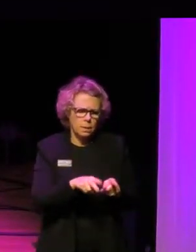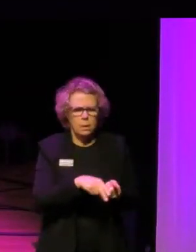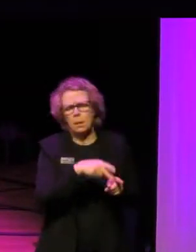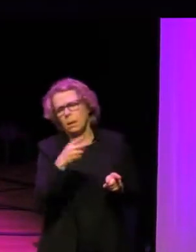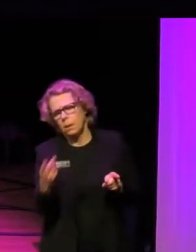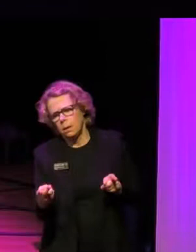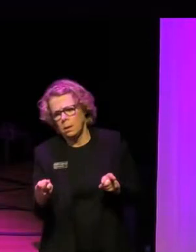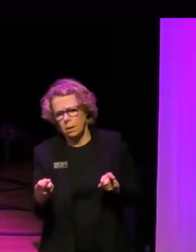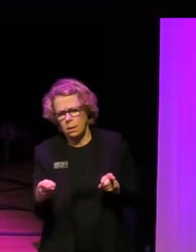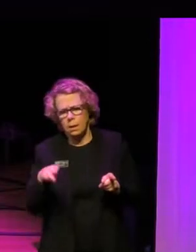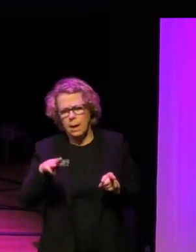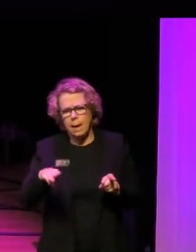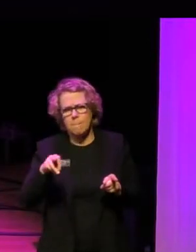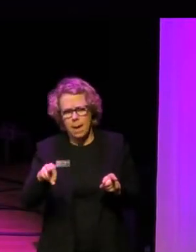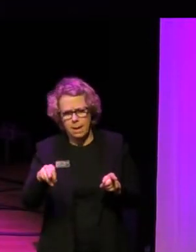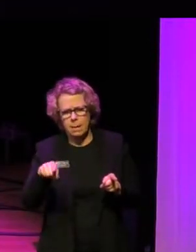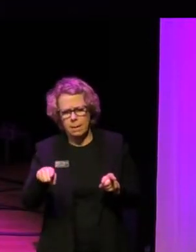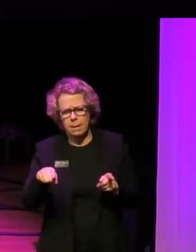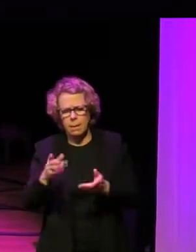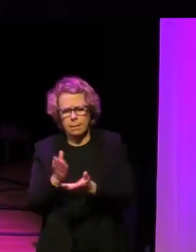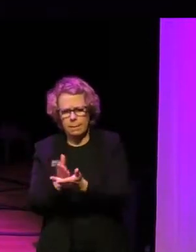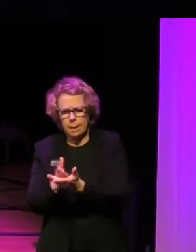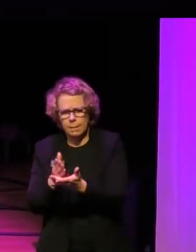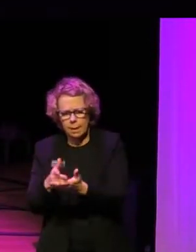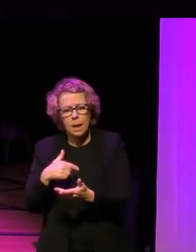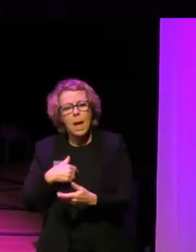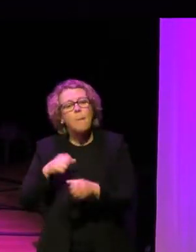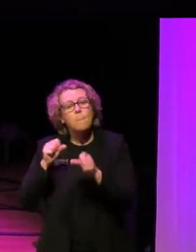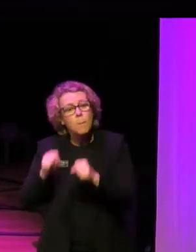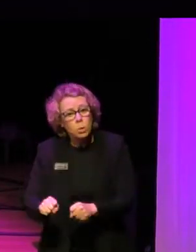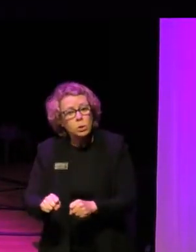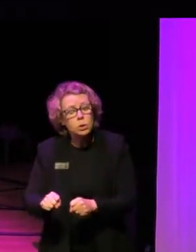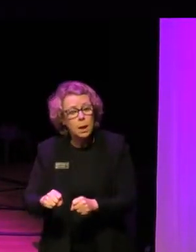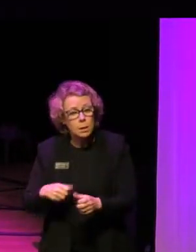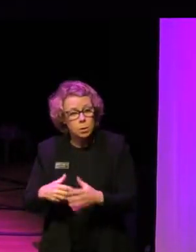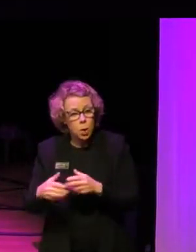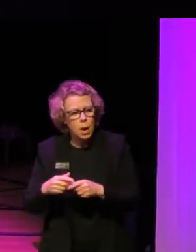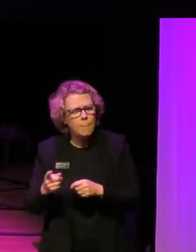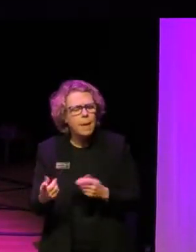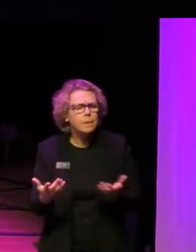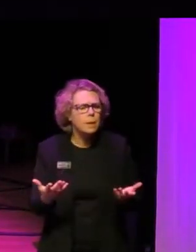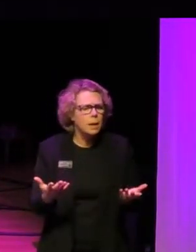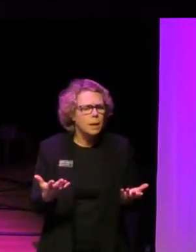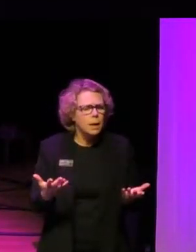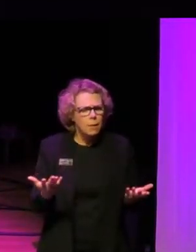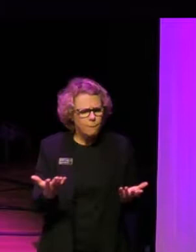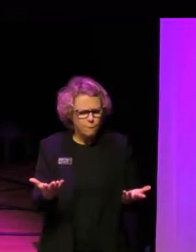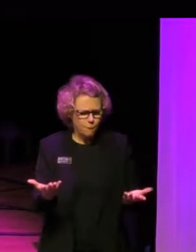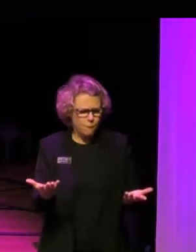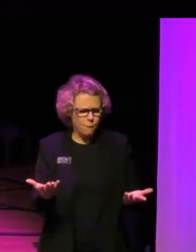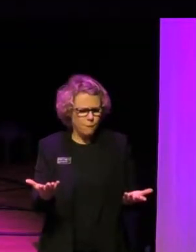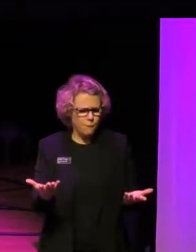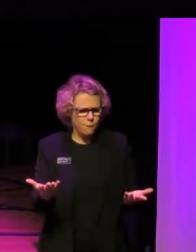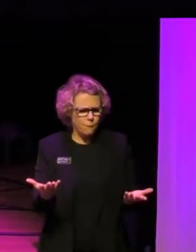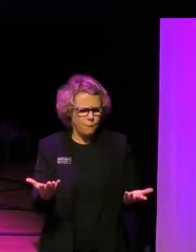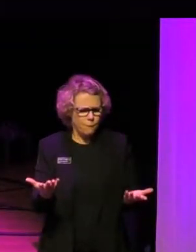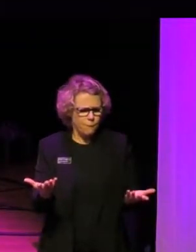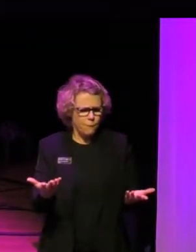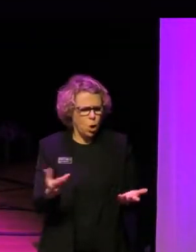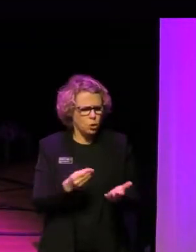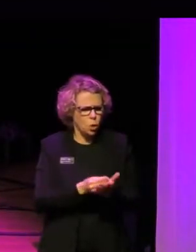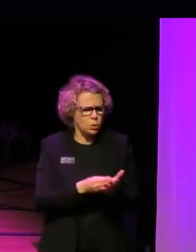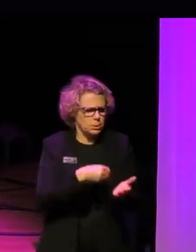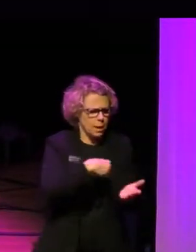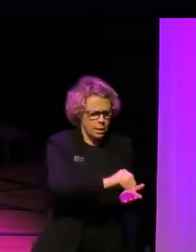And then the other rights, civil and political rights, as things that we must do. But what has been the cost